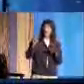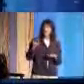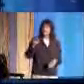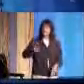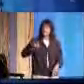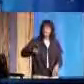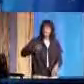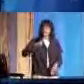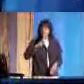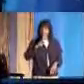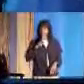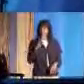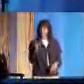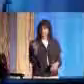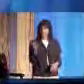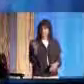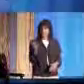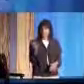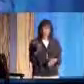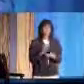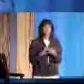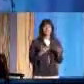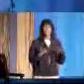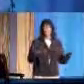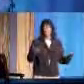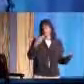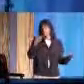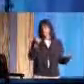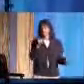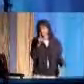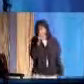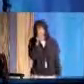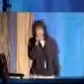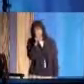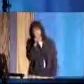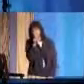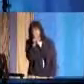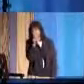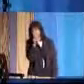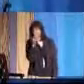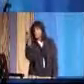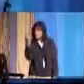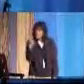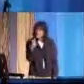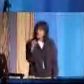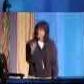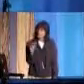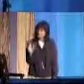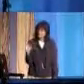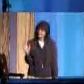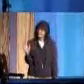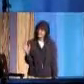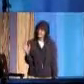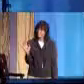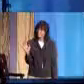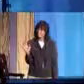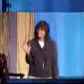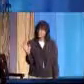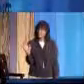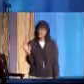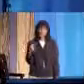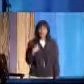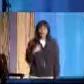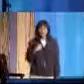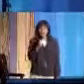Lordy. Because, you know, some things are better left unsaid. Isn't that the truth? Yeah. You know, I'm not